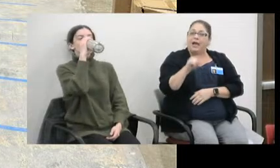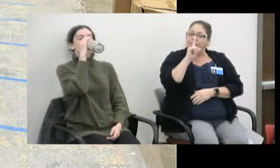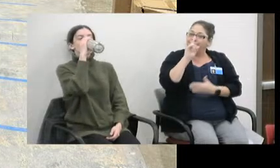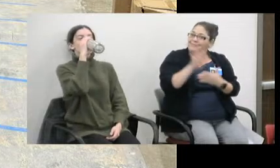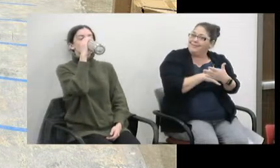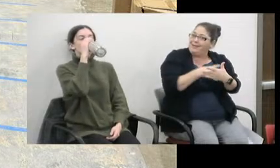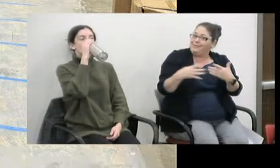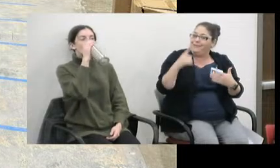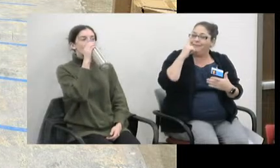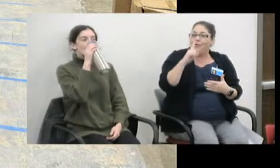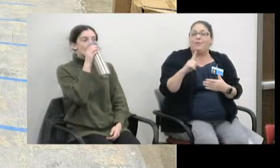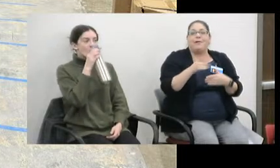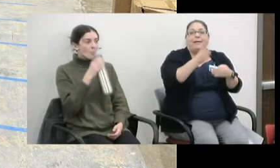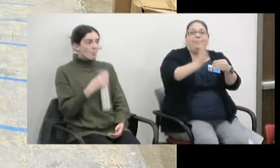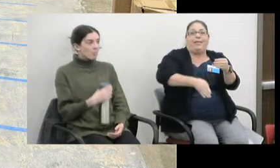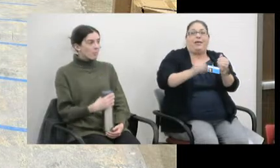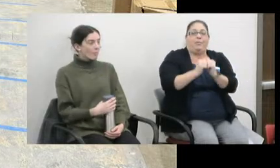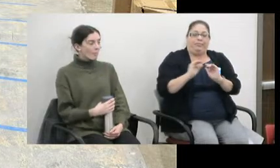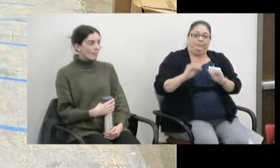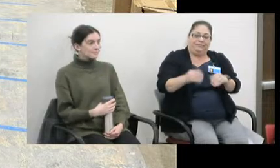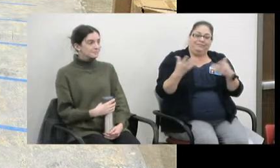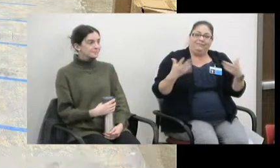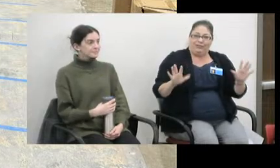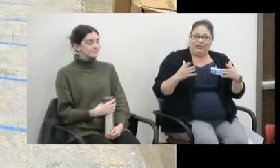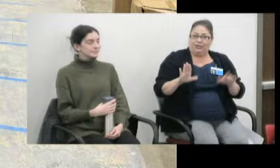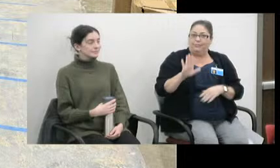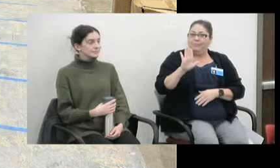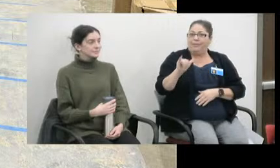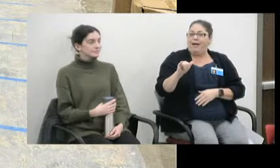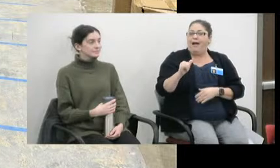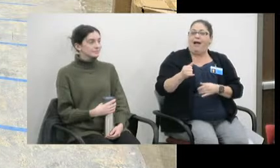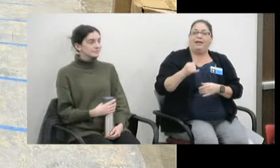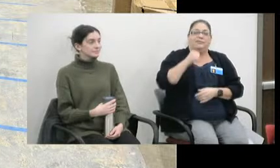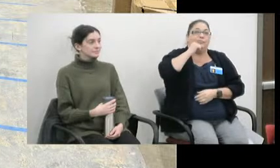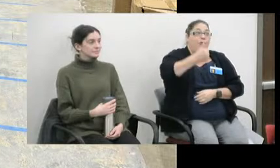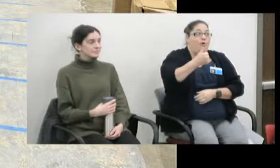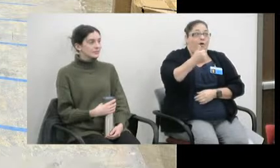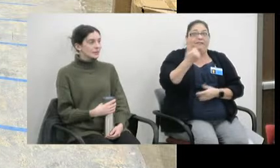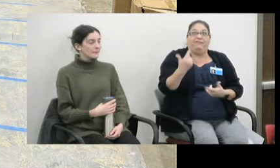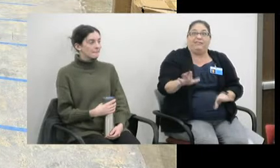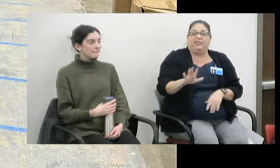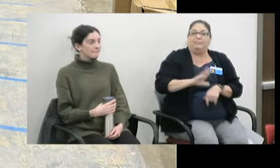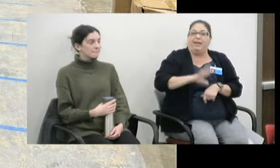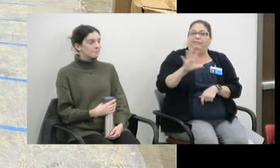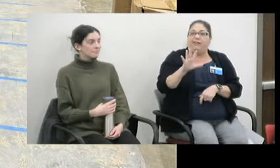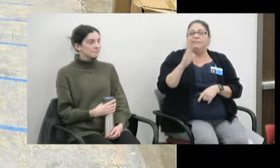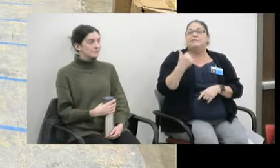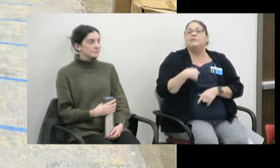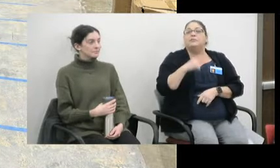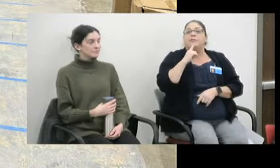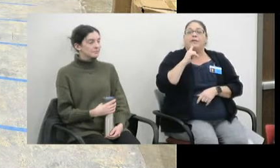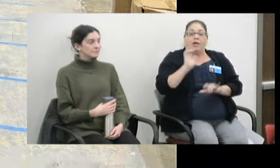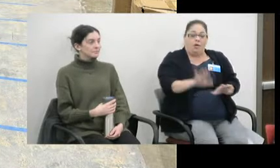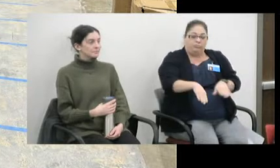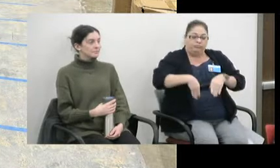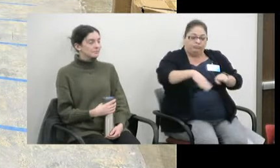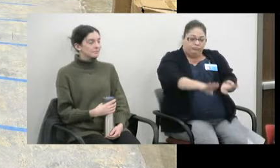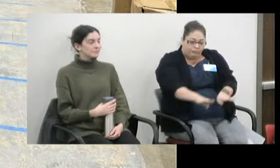be essentially complete with that installation by the end of the day tomorrow. Carpet will come in after the